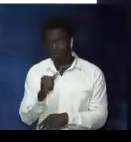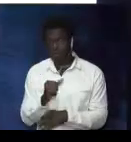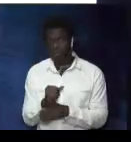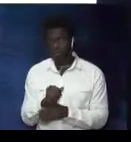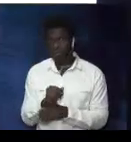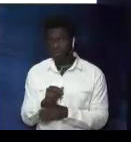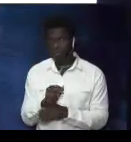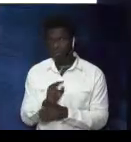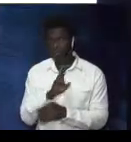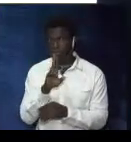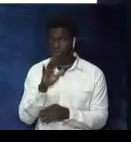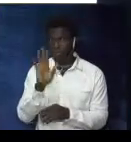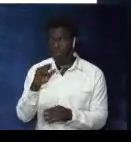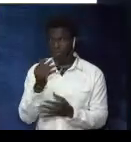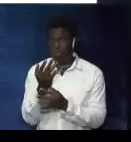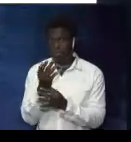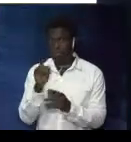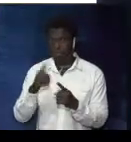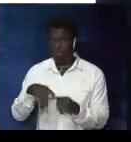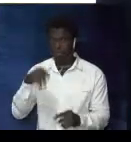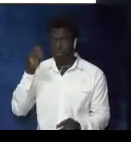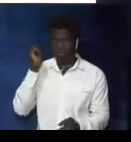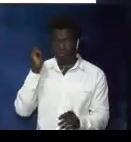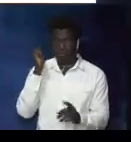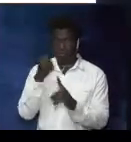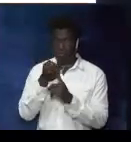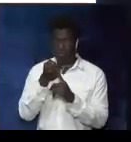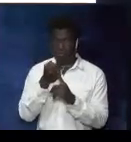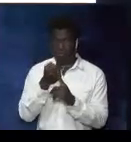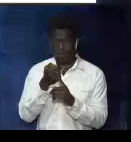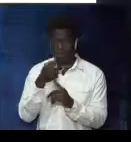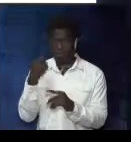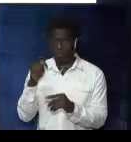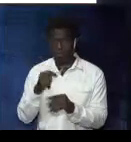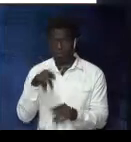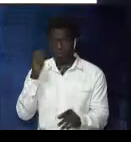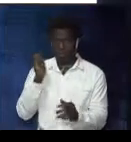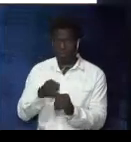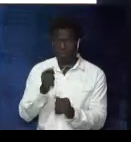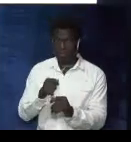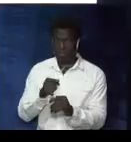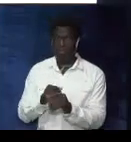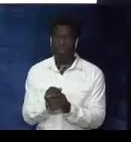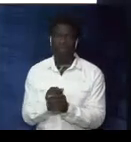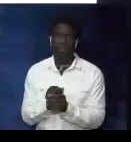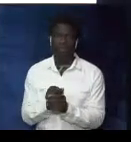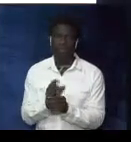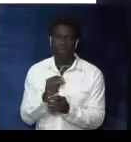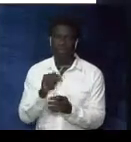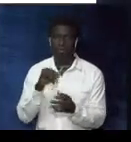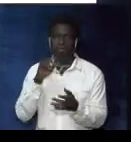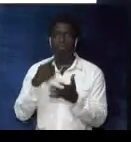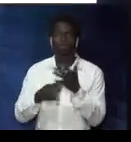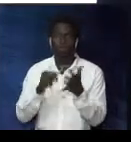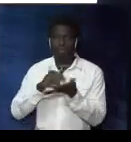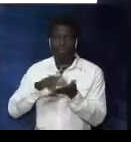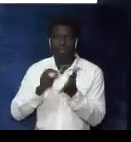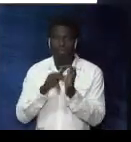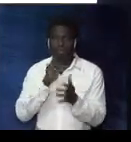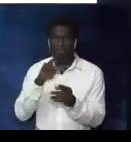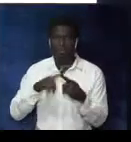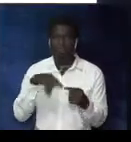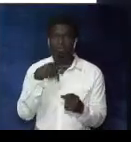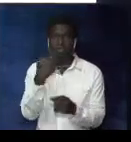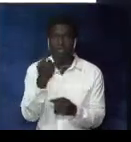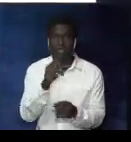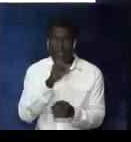about using your hand to hit the nail on the head. You'll get injured. But as an idiom, what it means is to